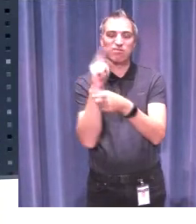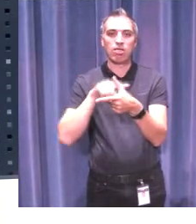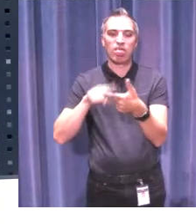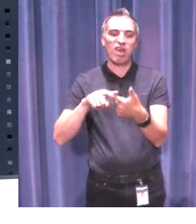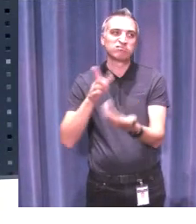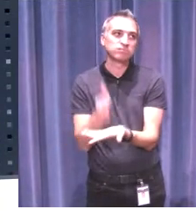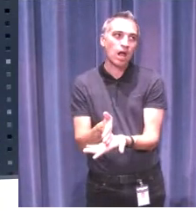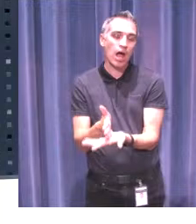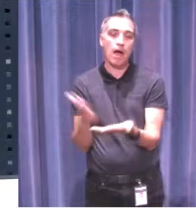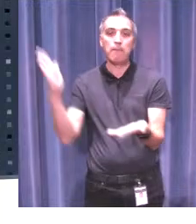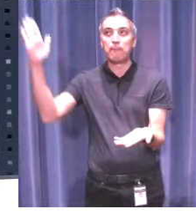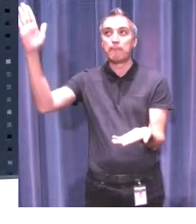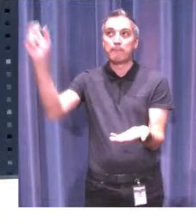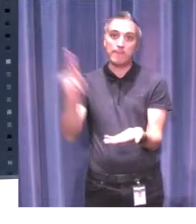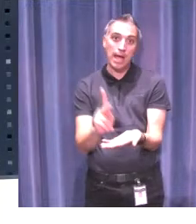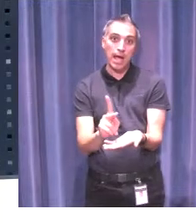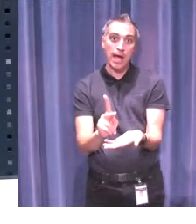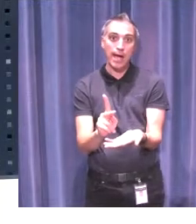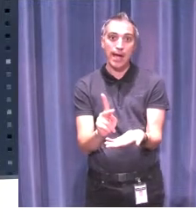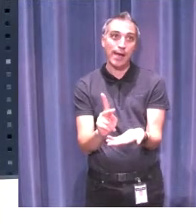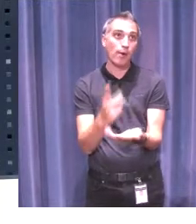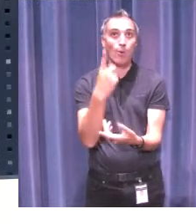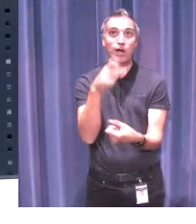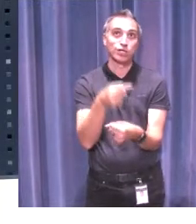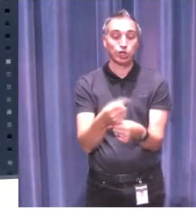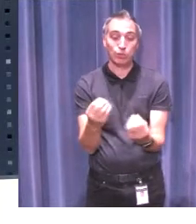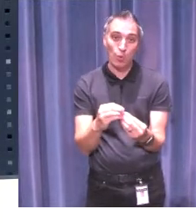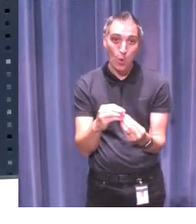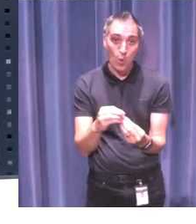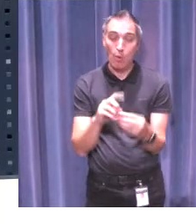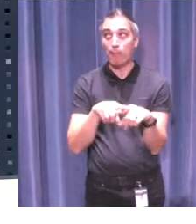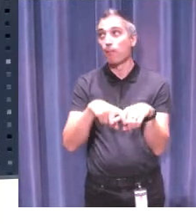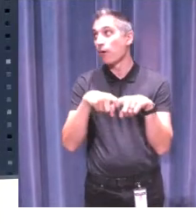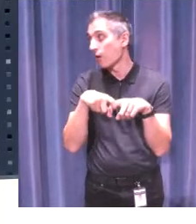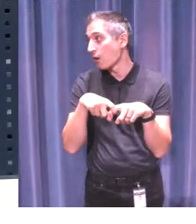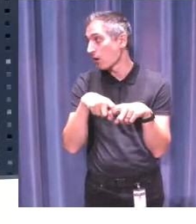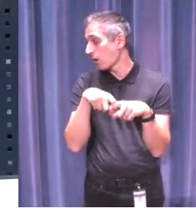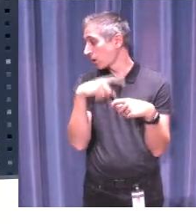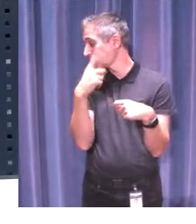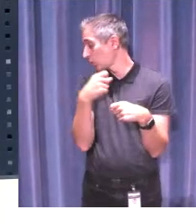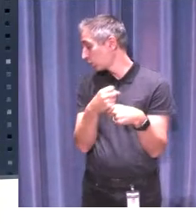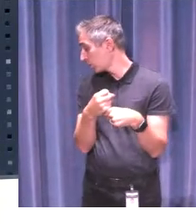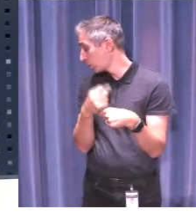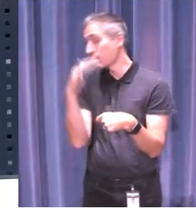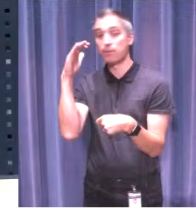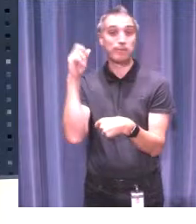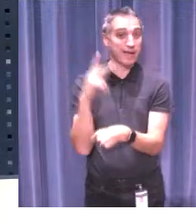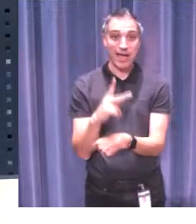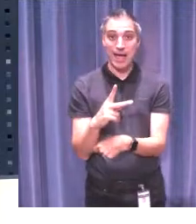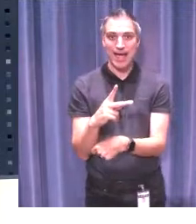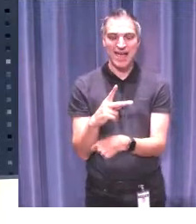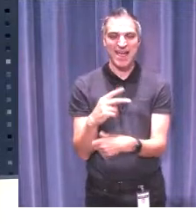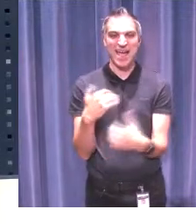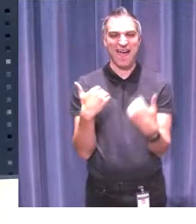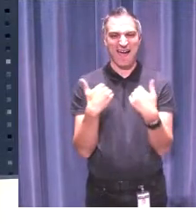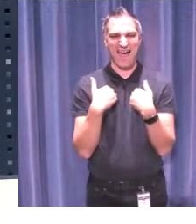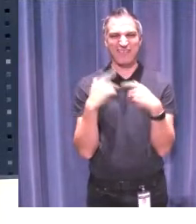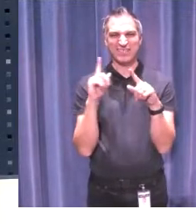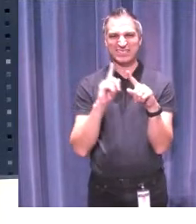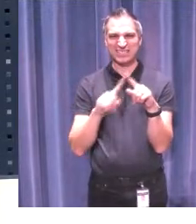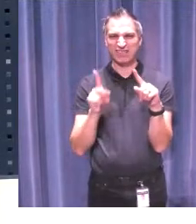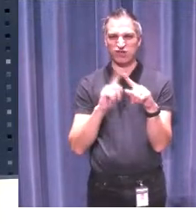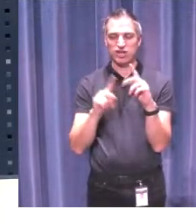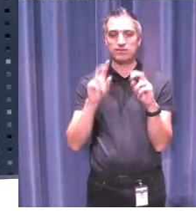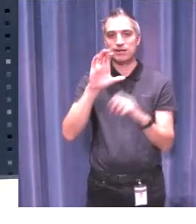came back, maybe did another year, stopped, came back, They might be in different